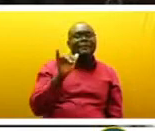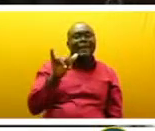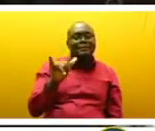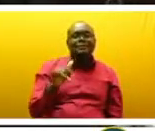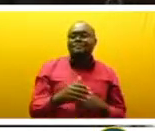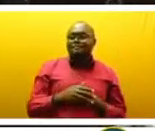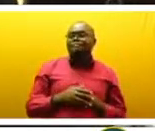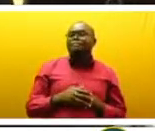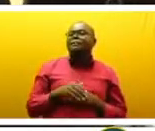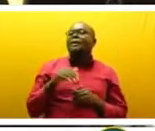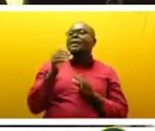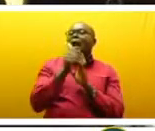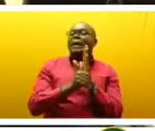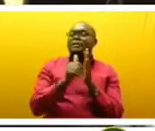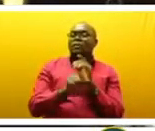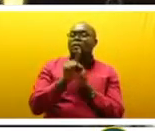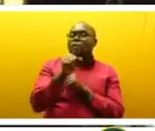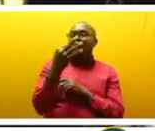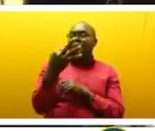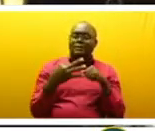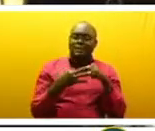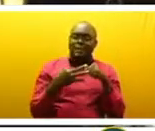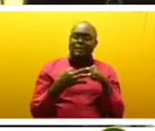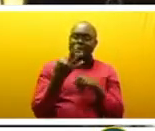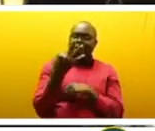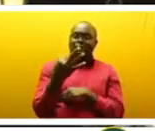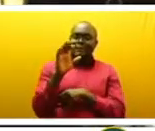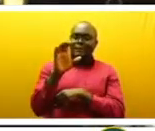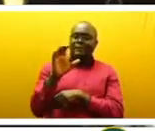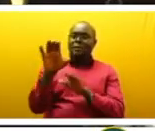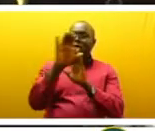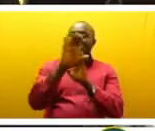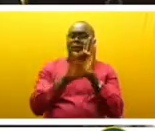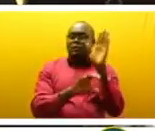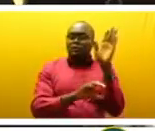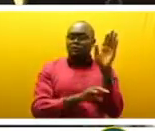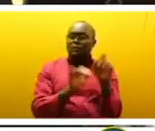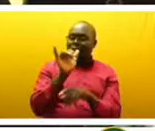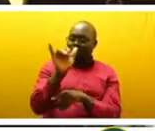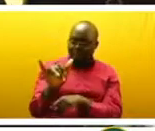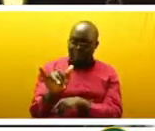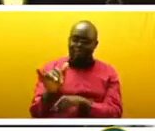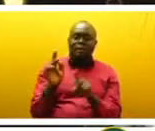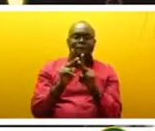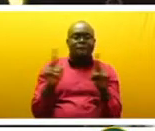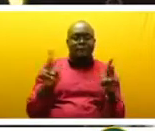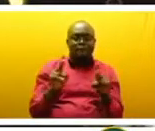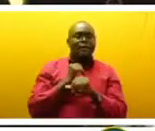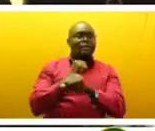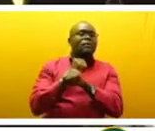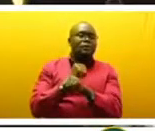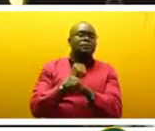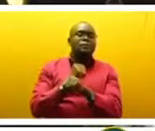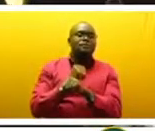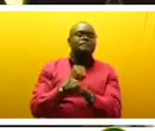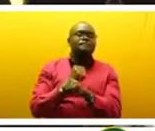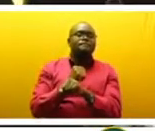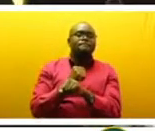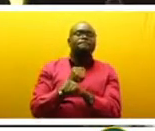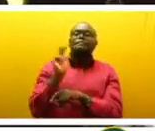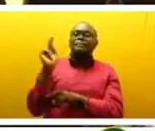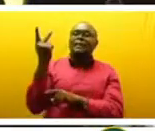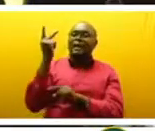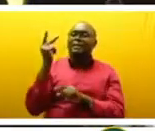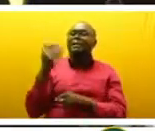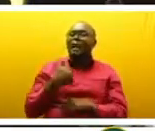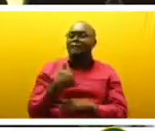that Article 138(3)(c) of the Constitution is the ultimate protection that Kenyans